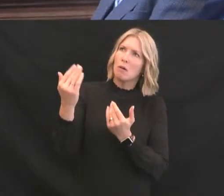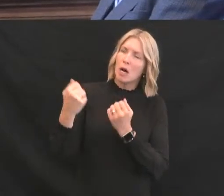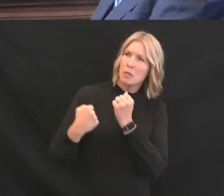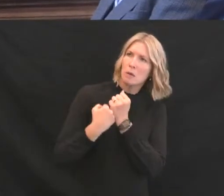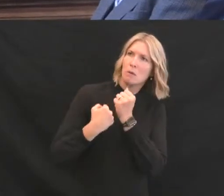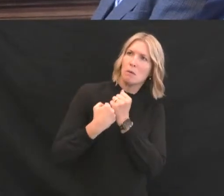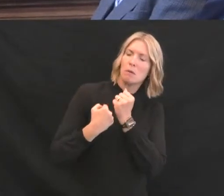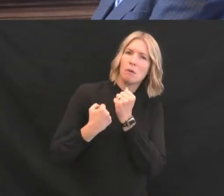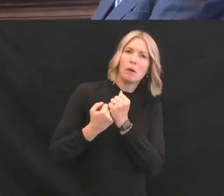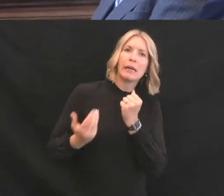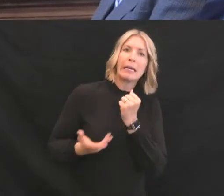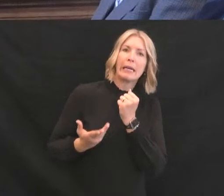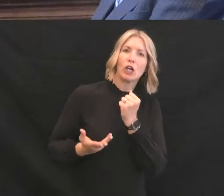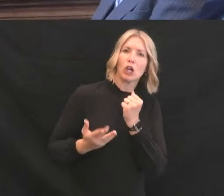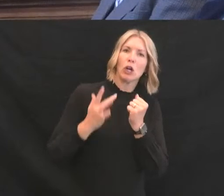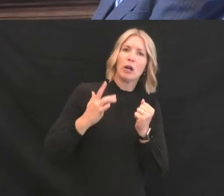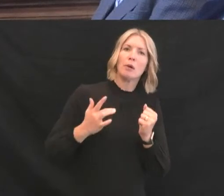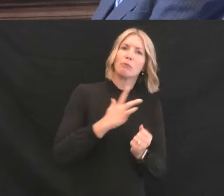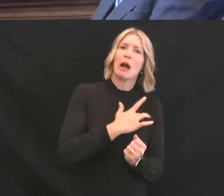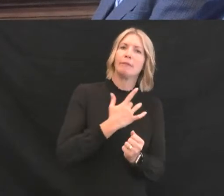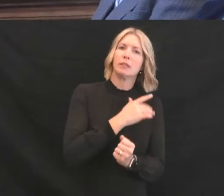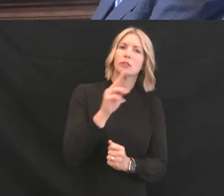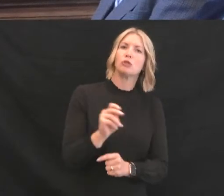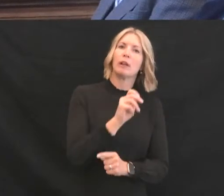cod moratorium of Newfoundland and Labrador.